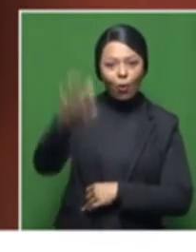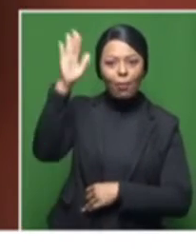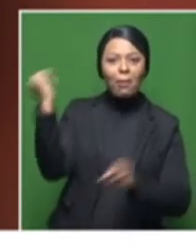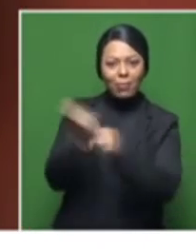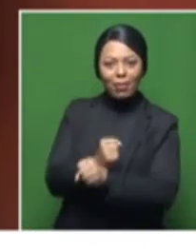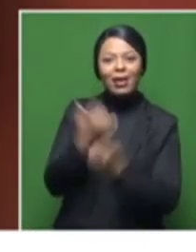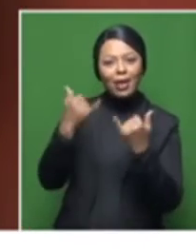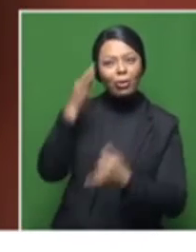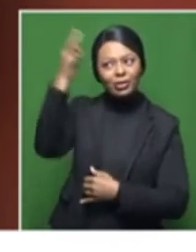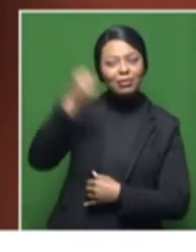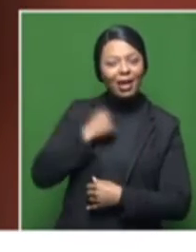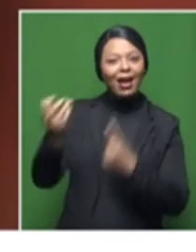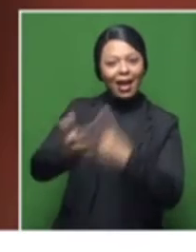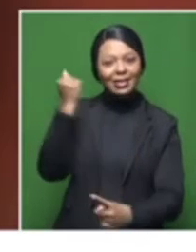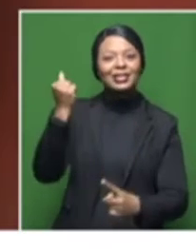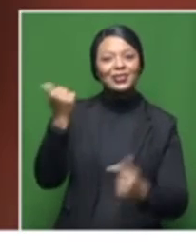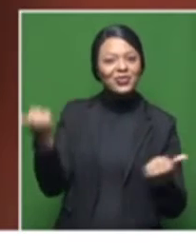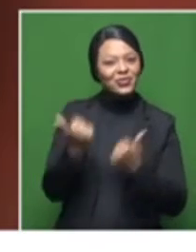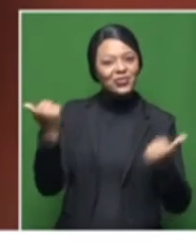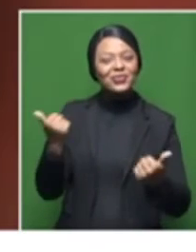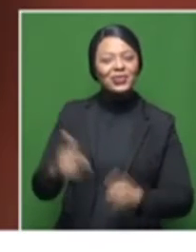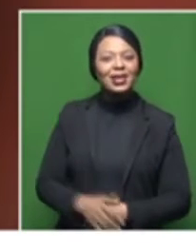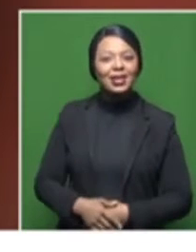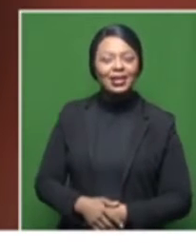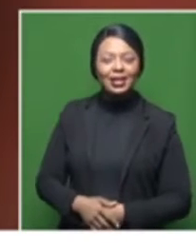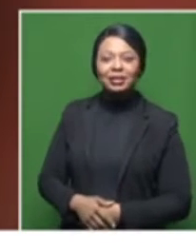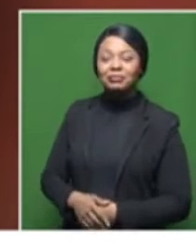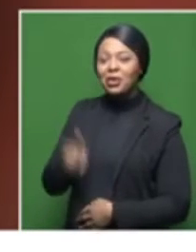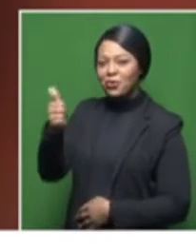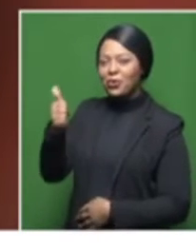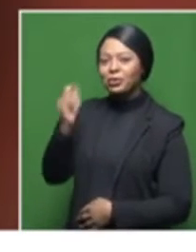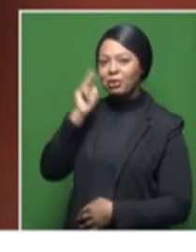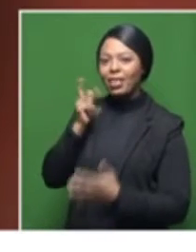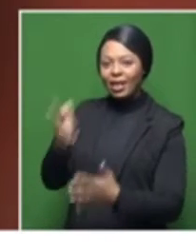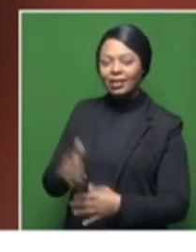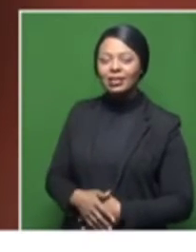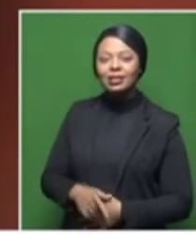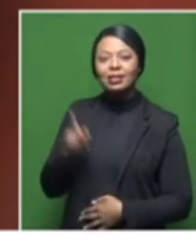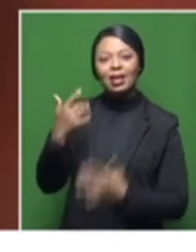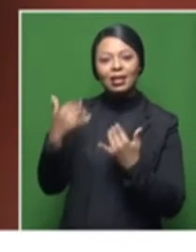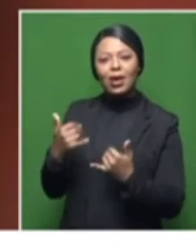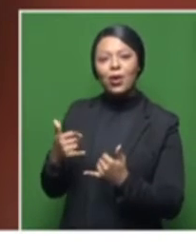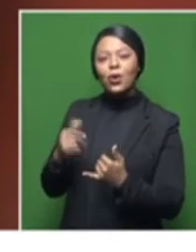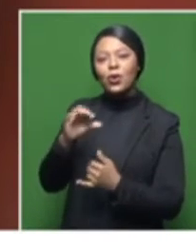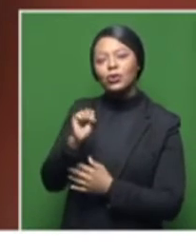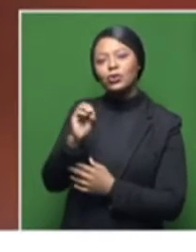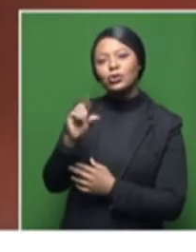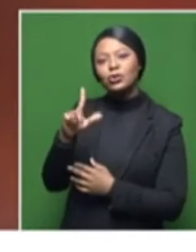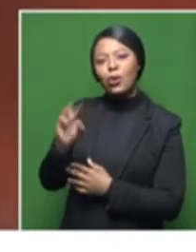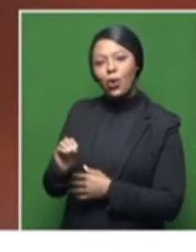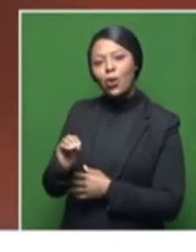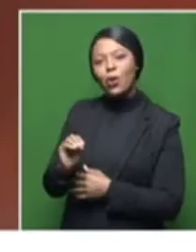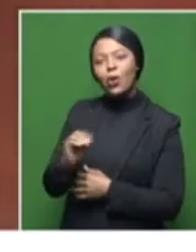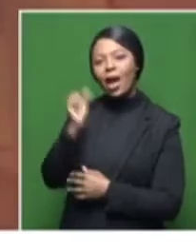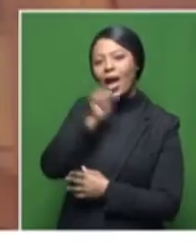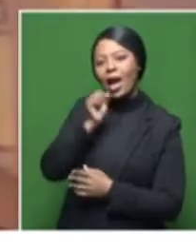right now. You're living the dream right now. Yeah. Good, man. Good to hear that. Now, your debut single, Konza, sort of launched you as a solo artist. Now, speak to us about the role